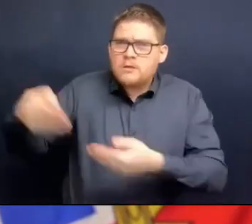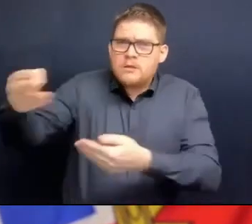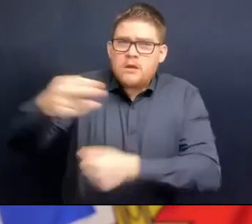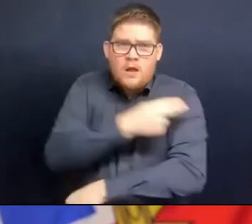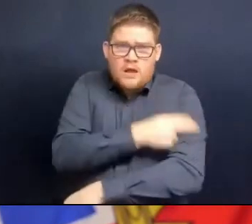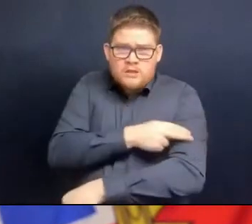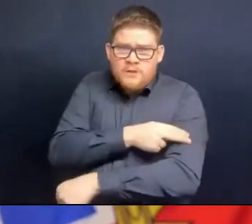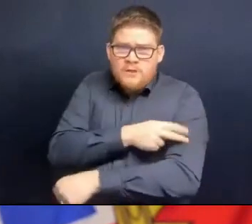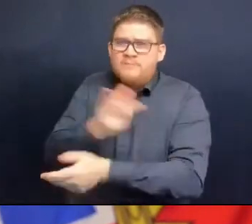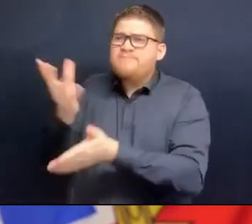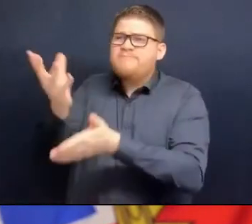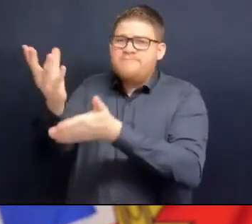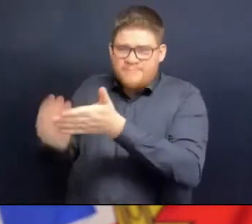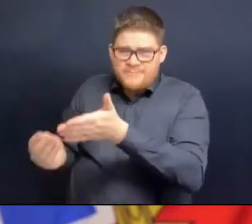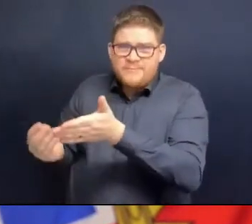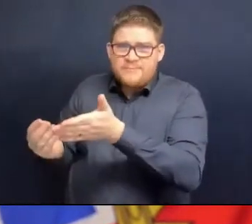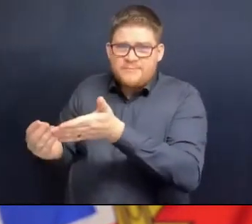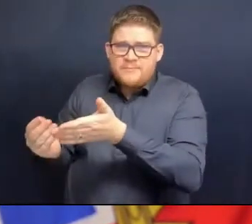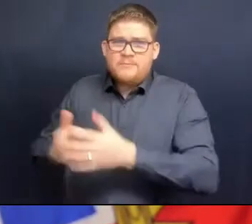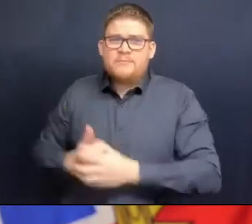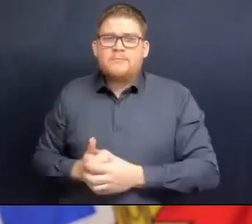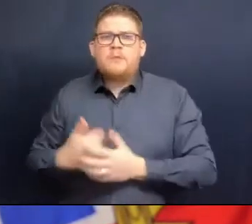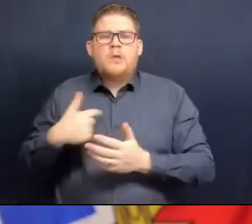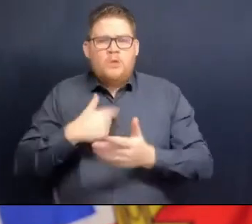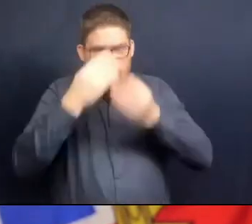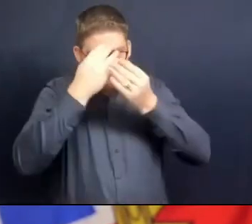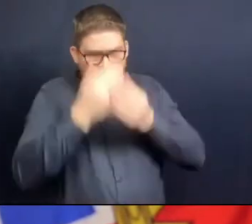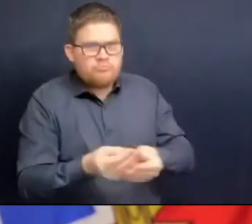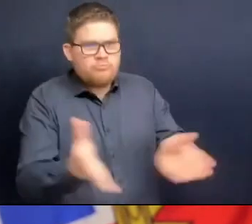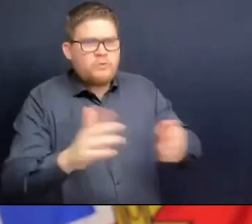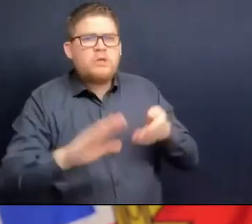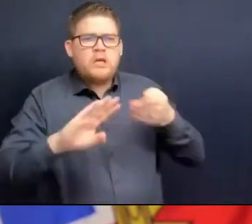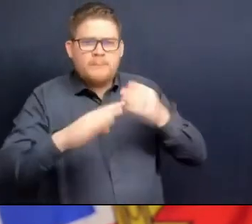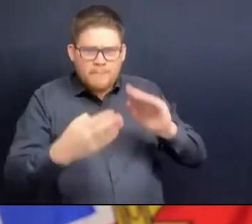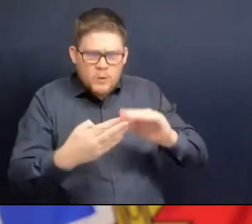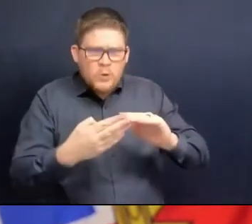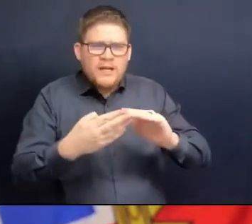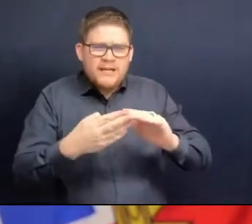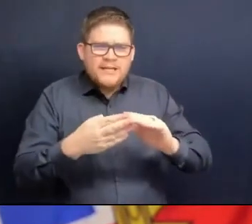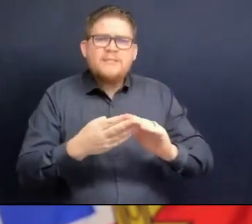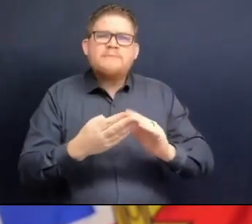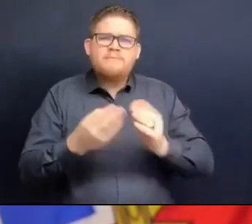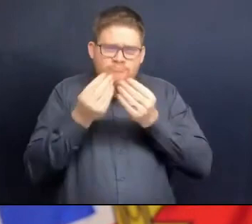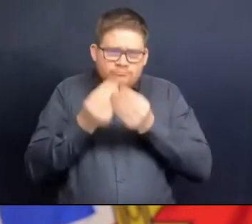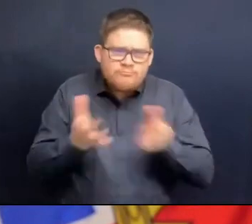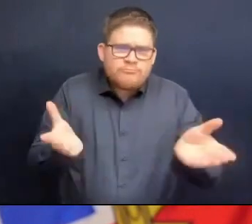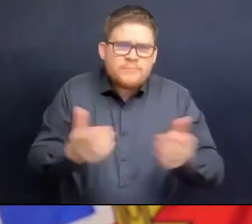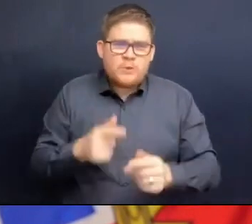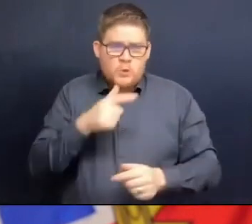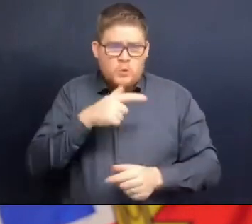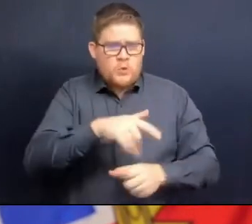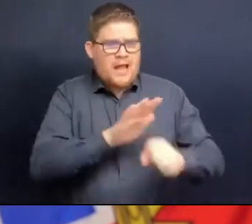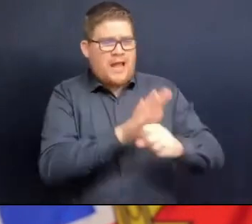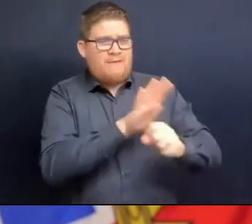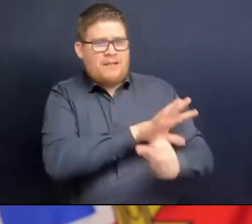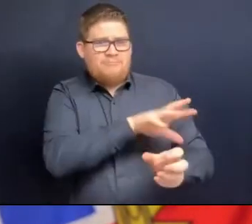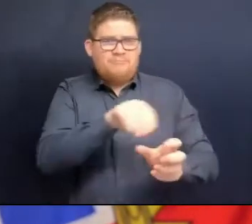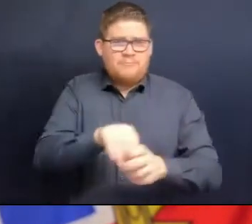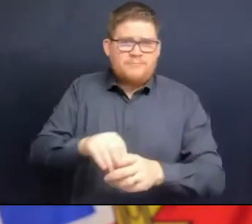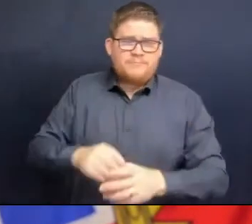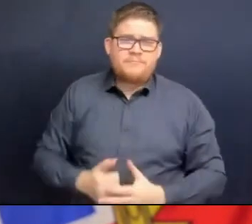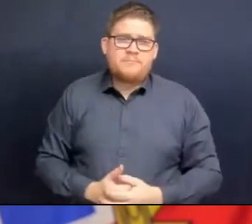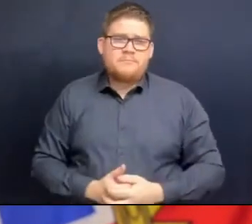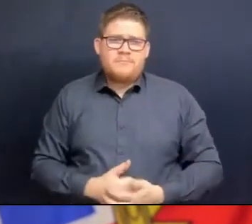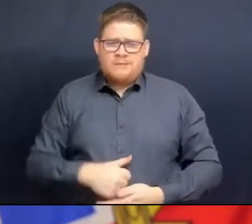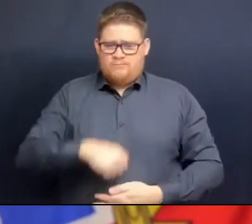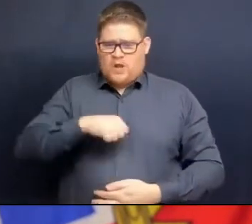COVID, and sharing that information with the disability communities and the self-advocates. So that is something we have been working very,